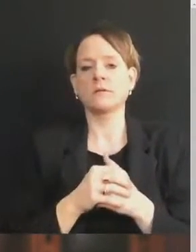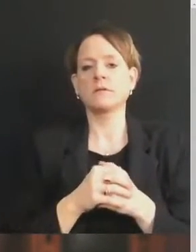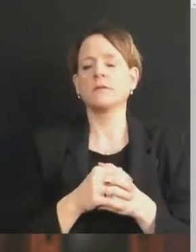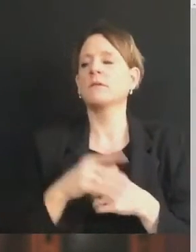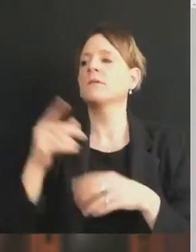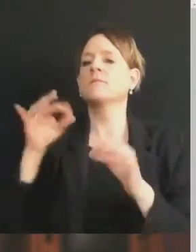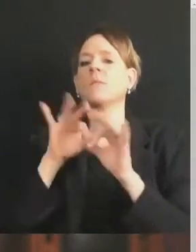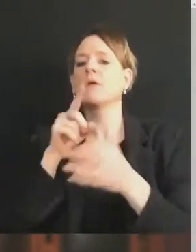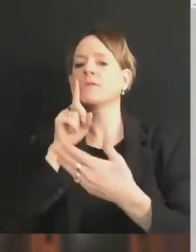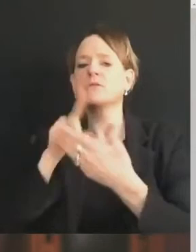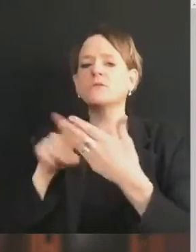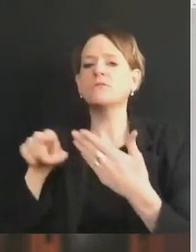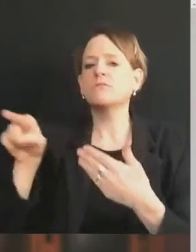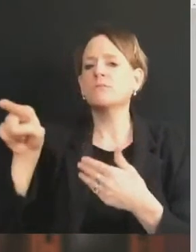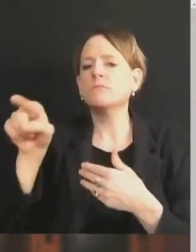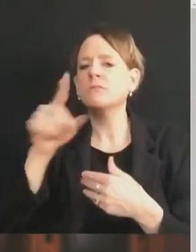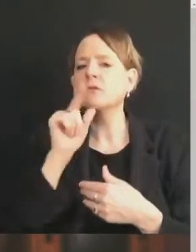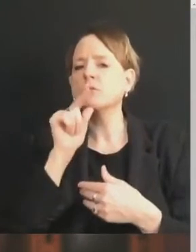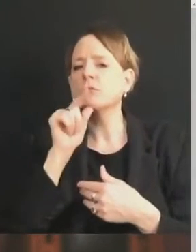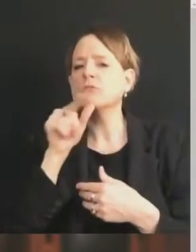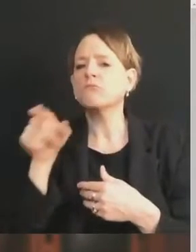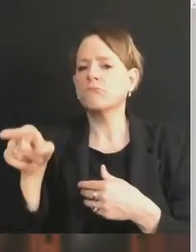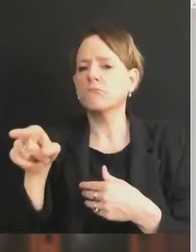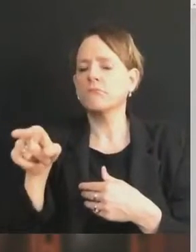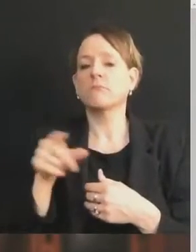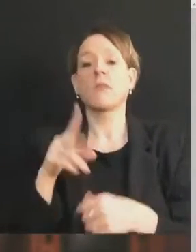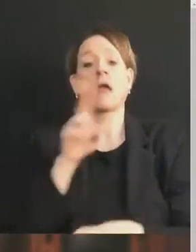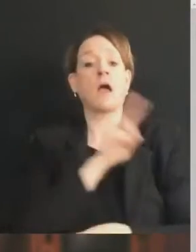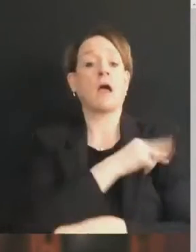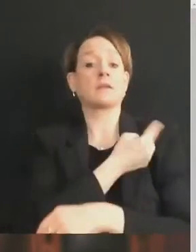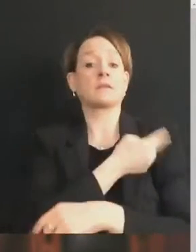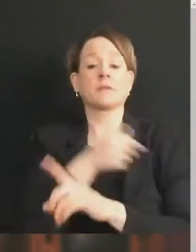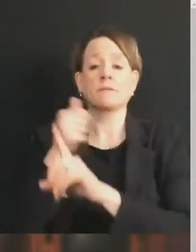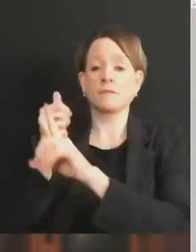can be helpful to them in this space. But I think, right,